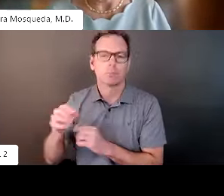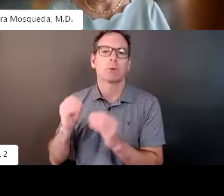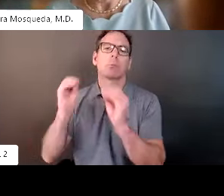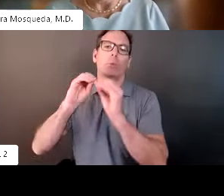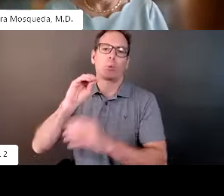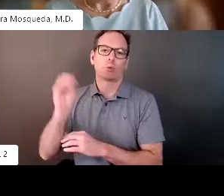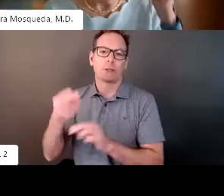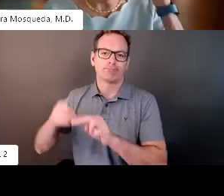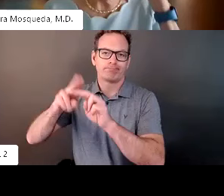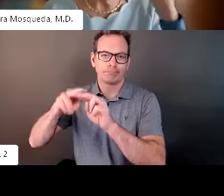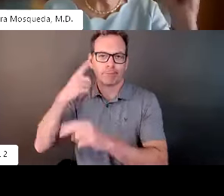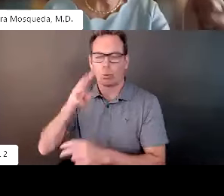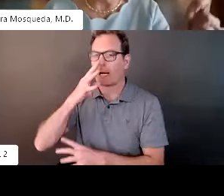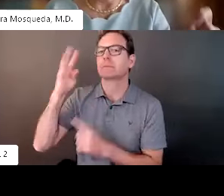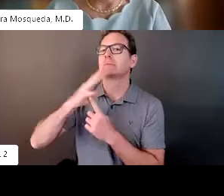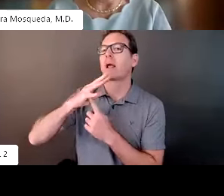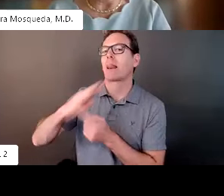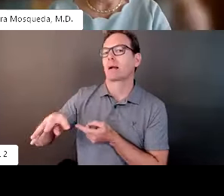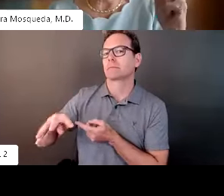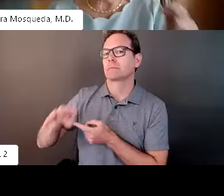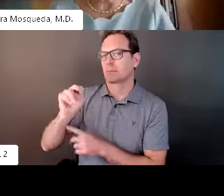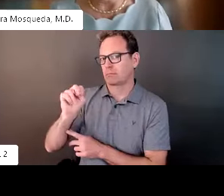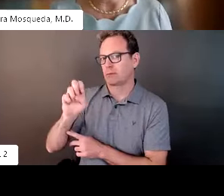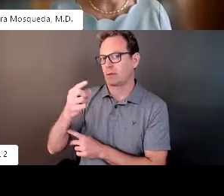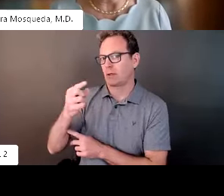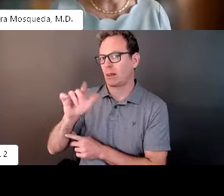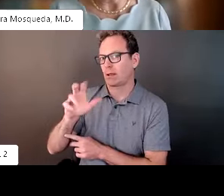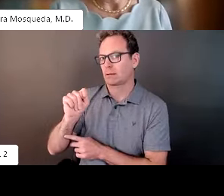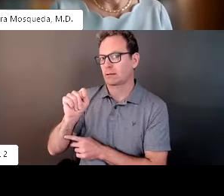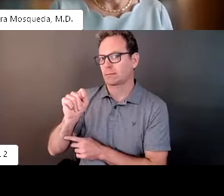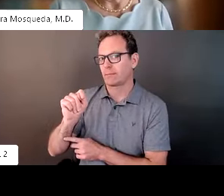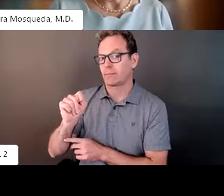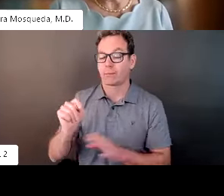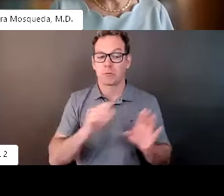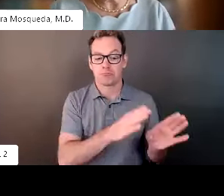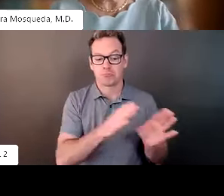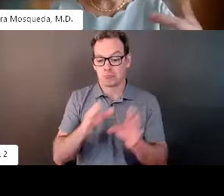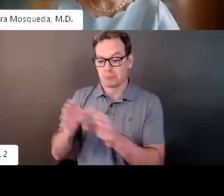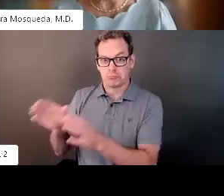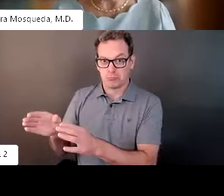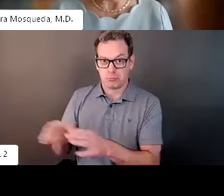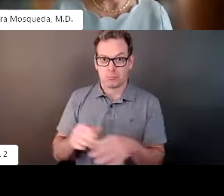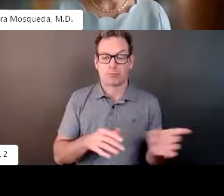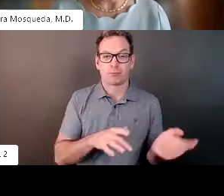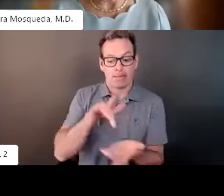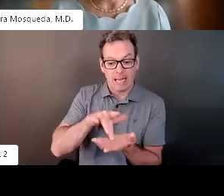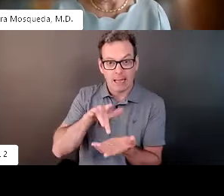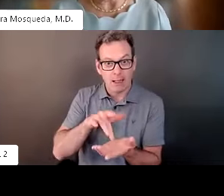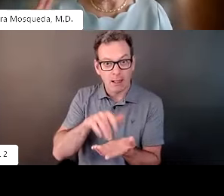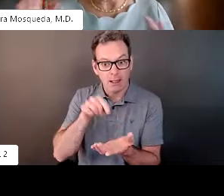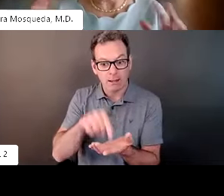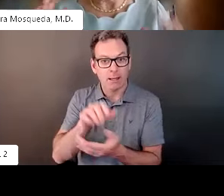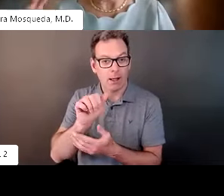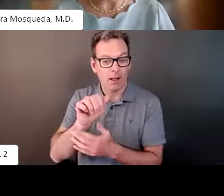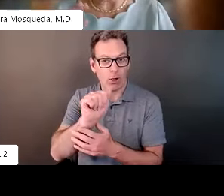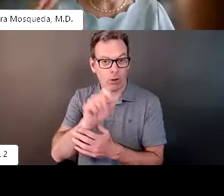neglect. Now, I want to be very careful here that we're not victim blaming, right? If you're in the middle stages of Alzheimer's disease and